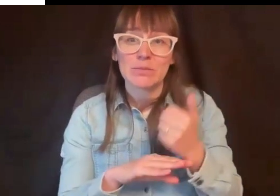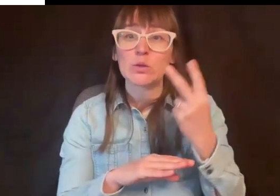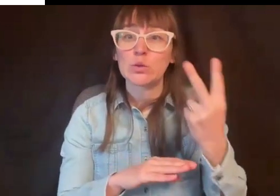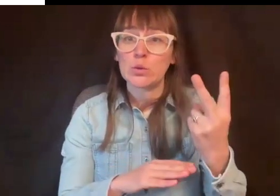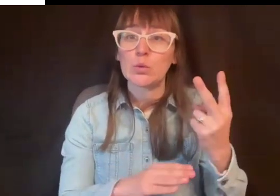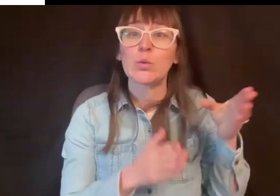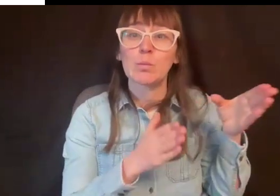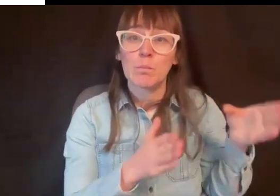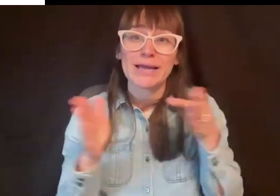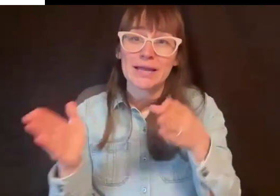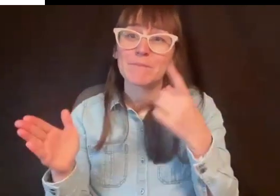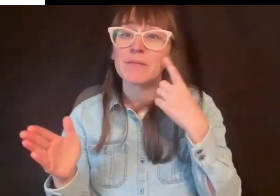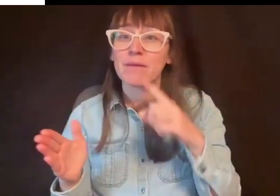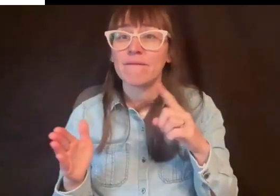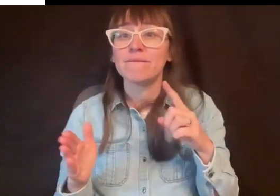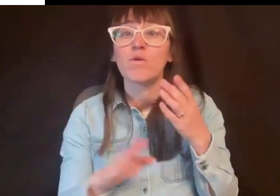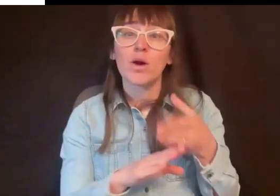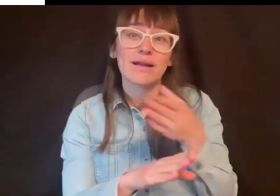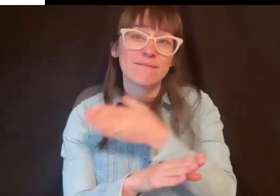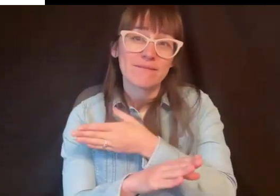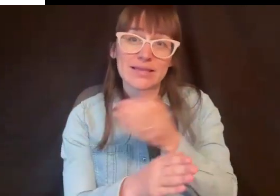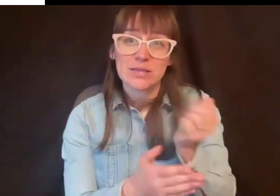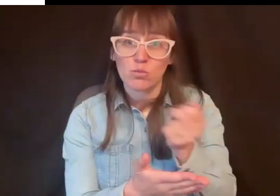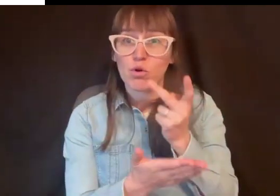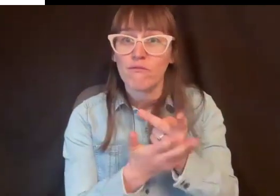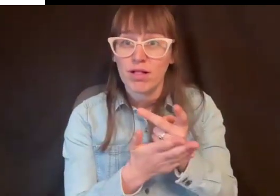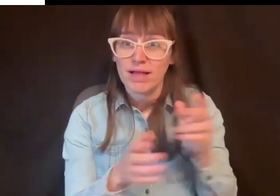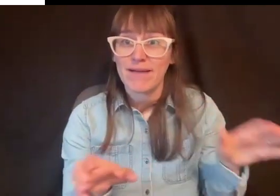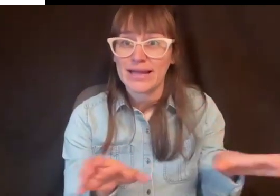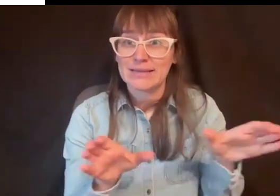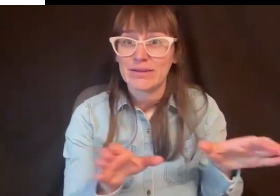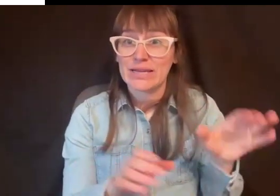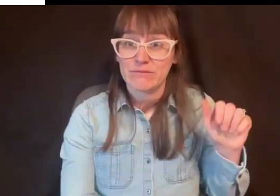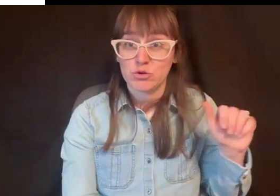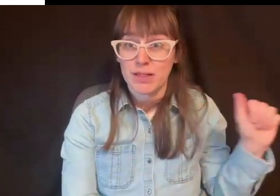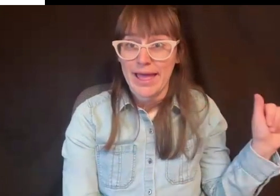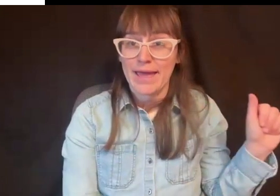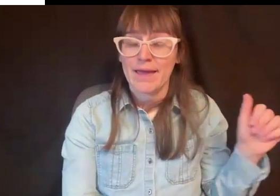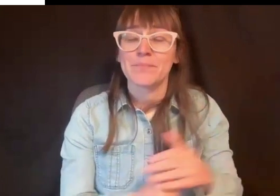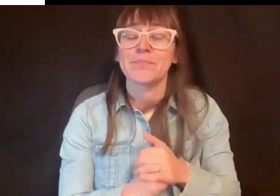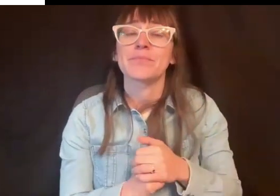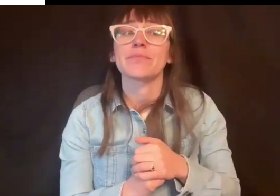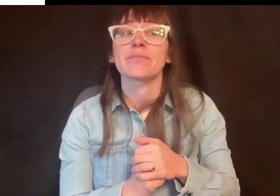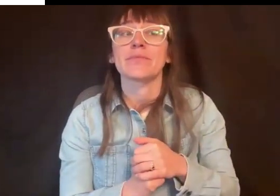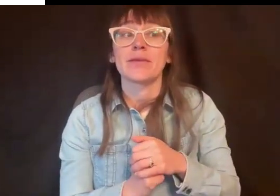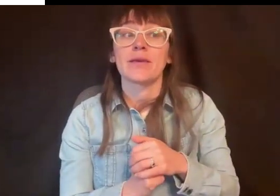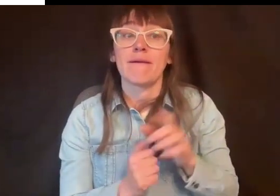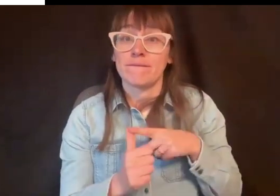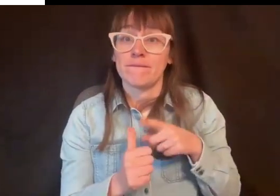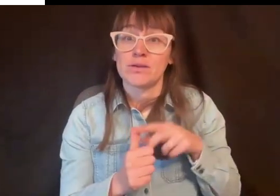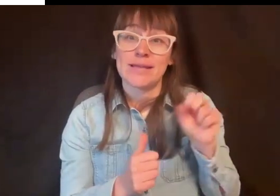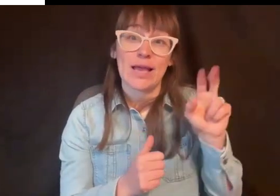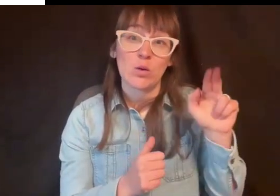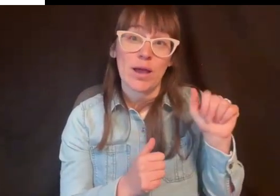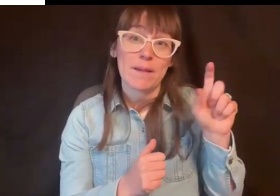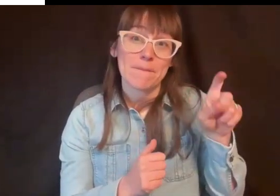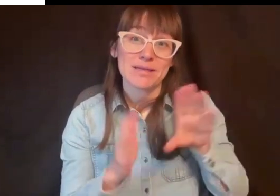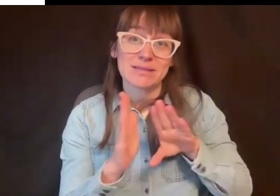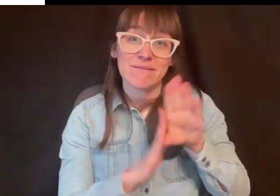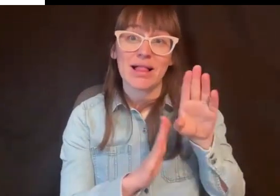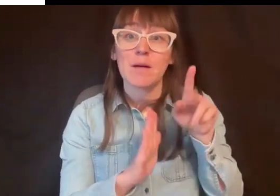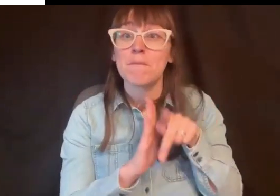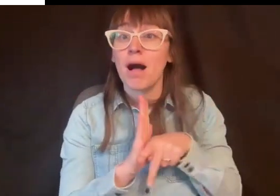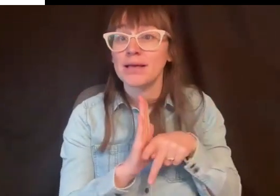provide advance approval of AAA activities. First, SUAs must develop a policy and procedure